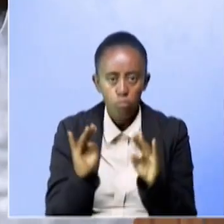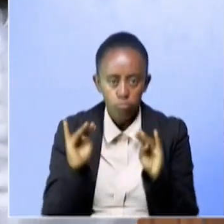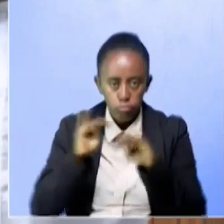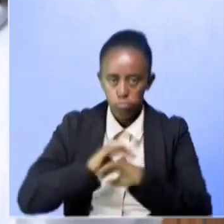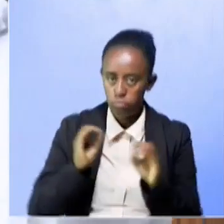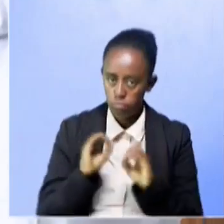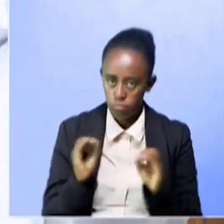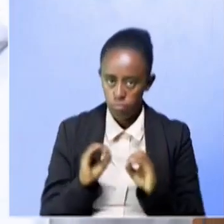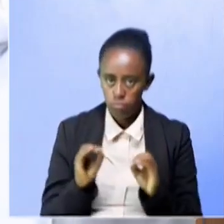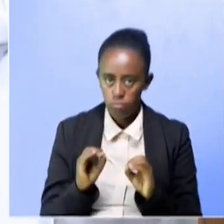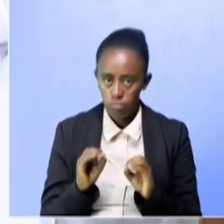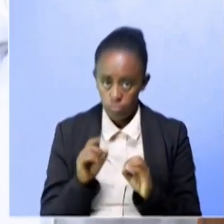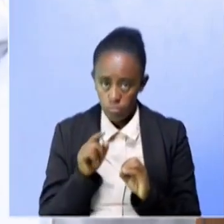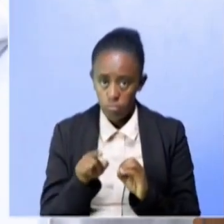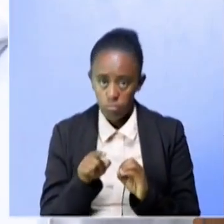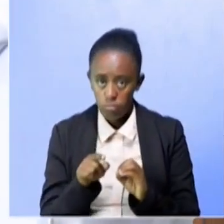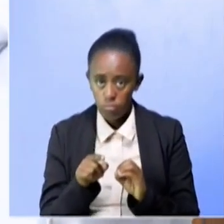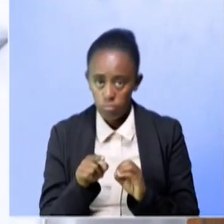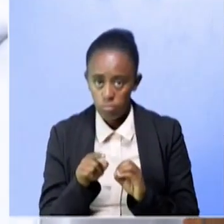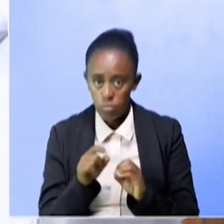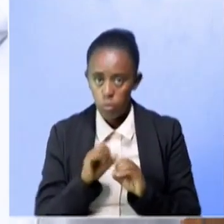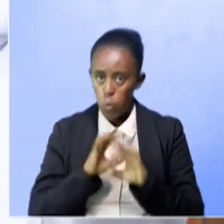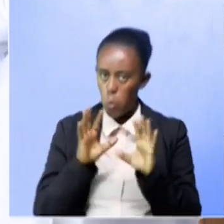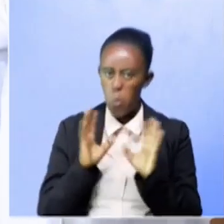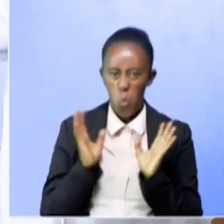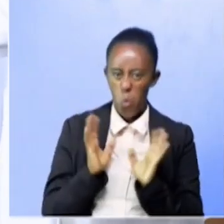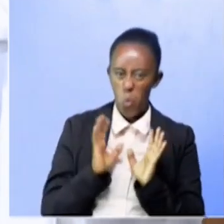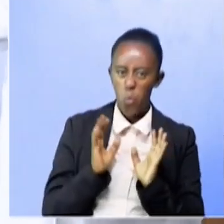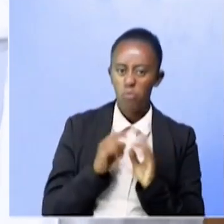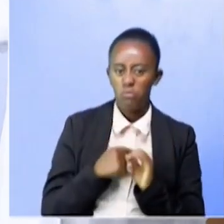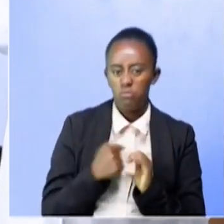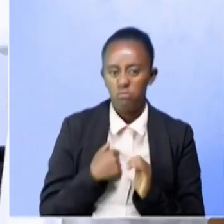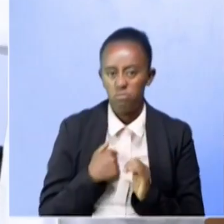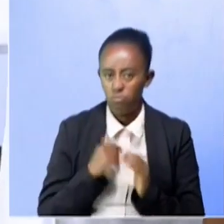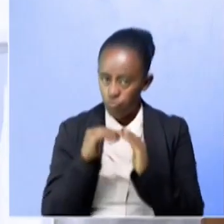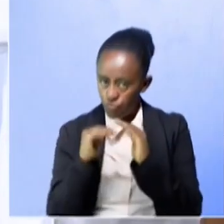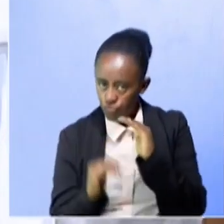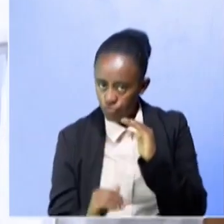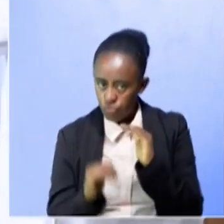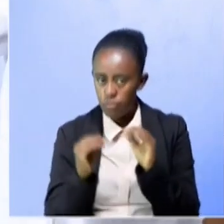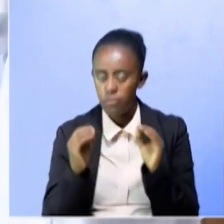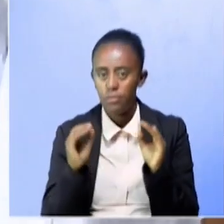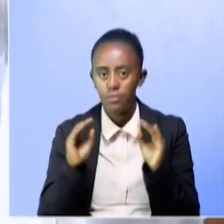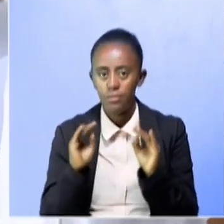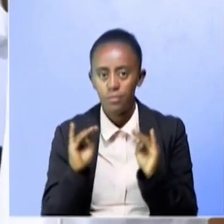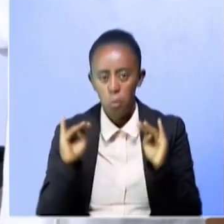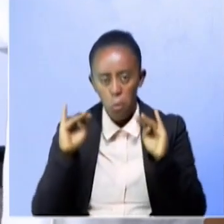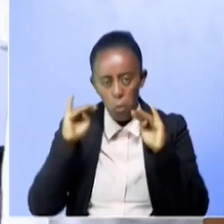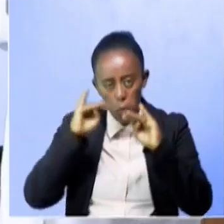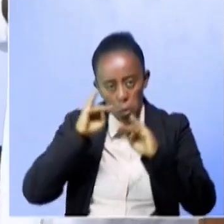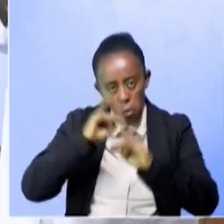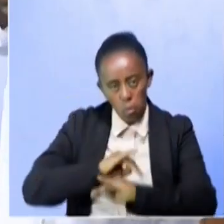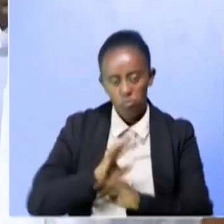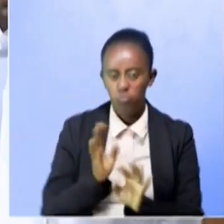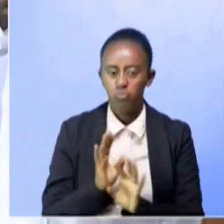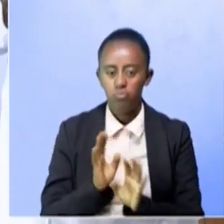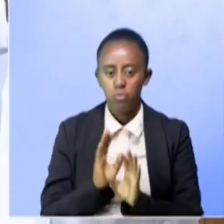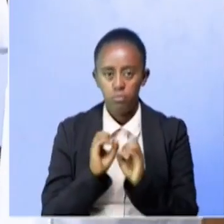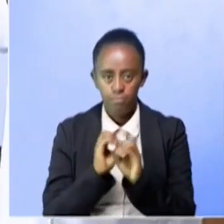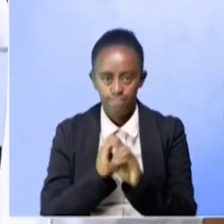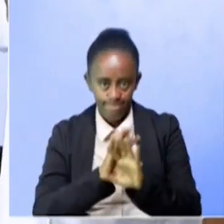good? If I'm using this kind of brightness, oh, it is too high, you should minimize it. If it is too low, you should do the same